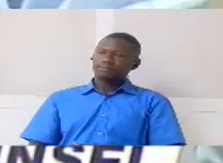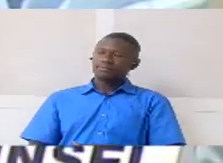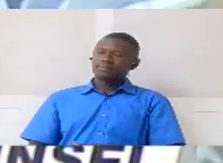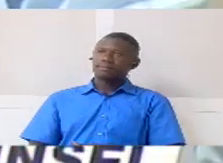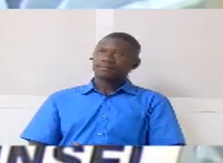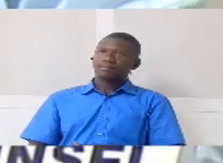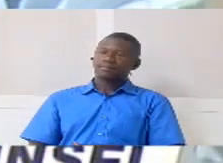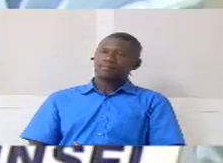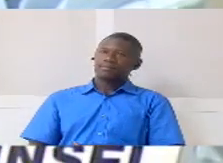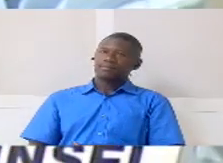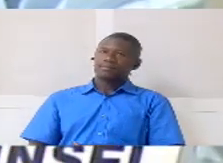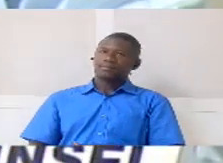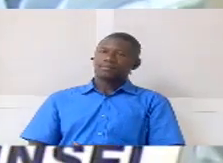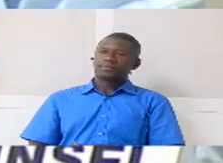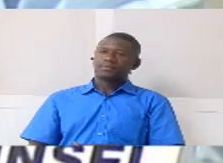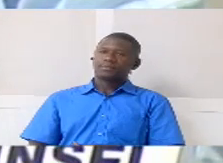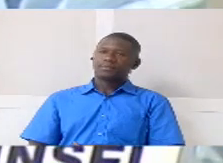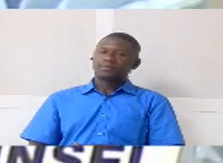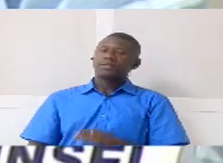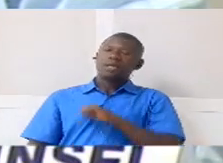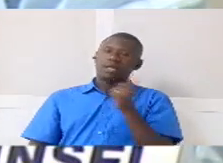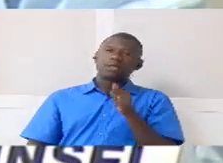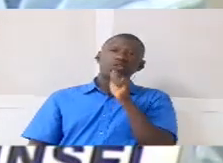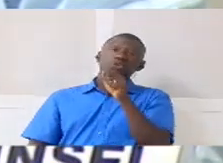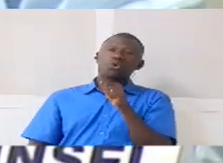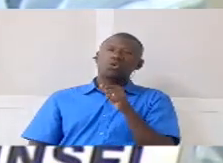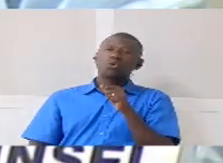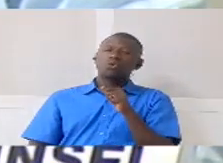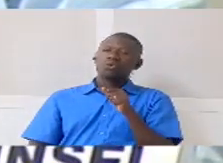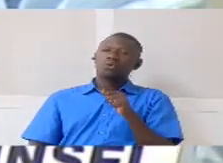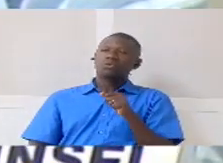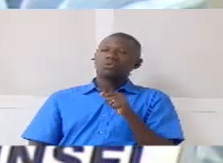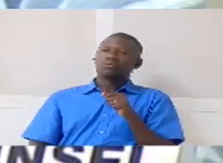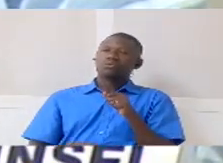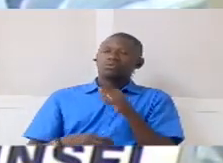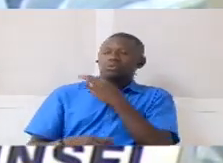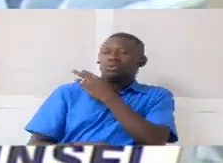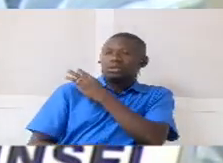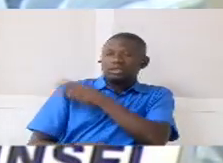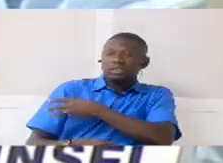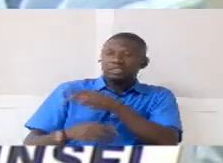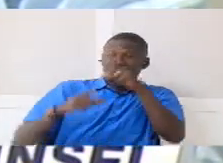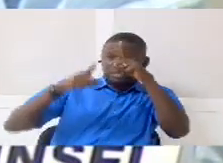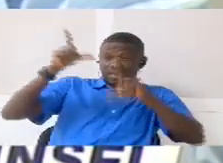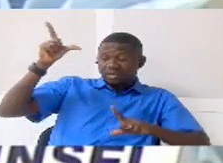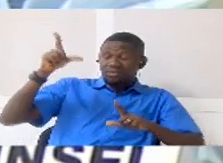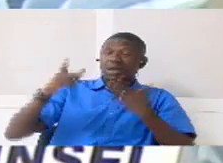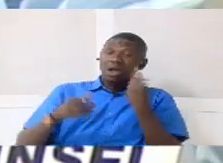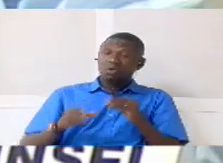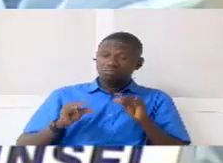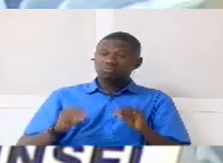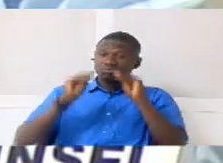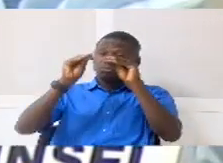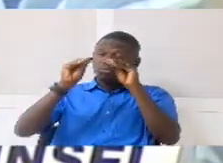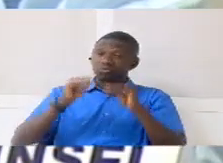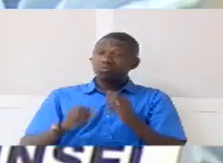And your ranks, how did you progress to become Director General or Commissioner